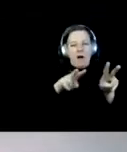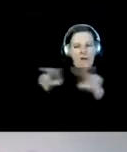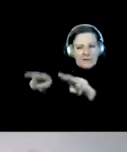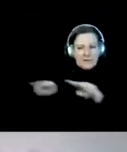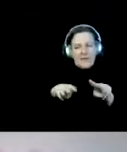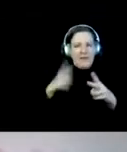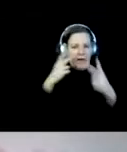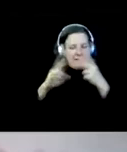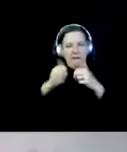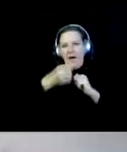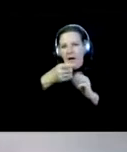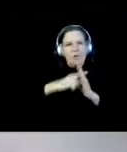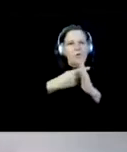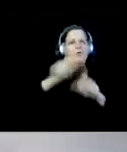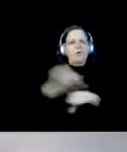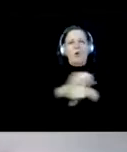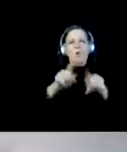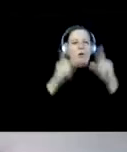working as a photographer?